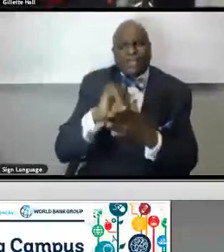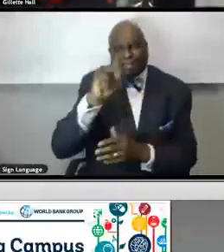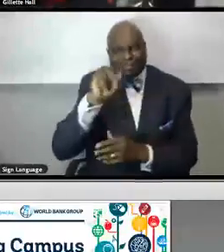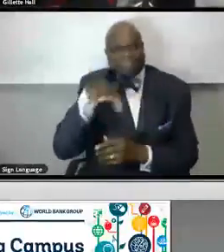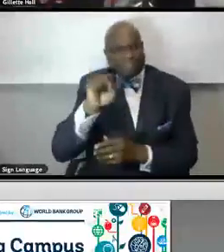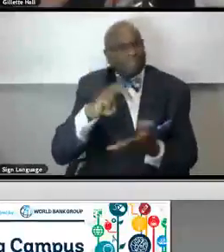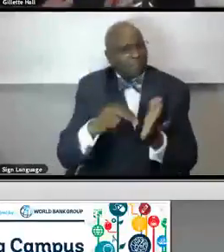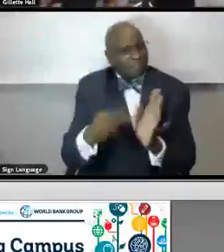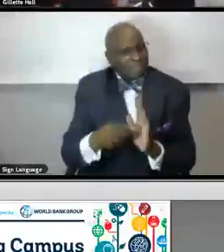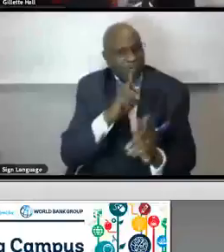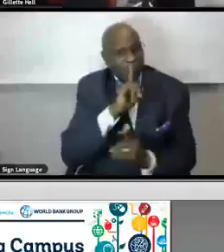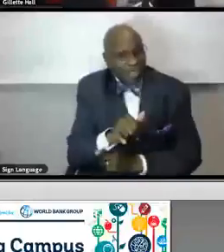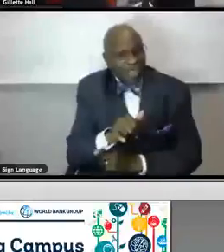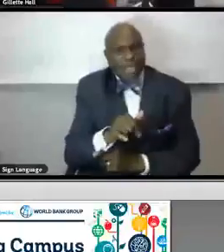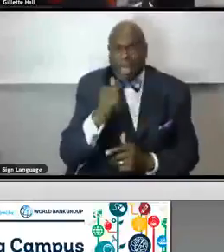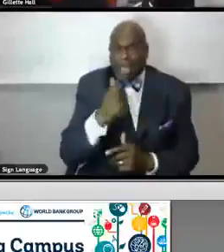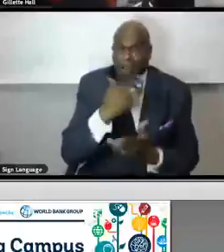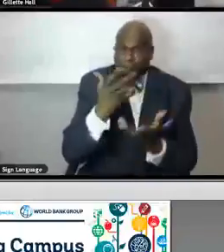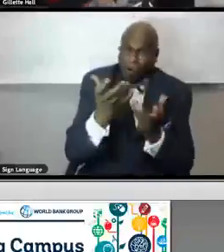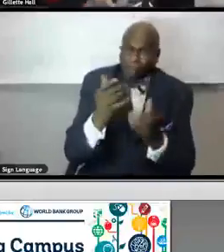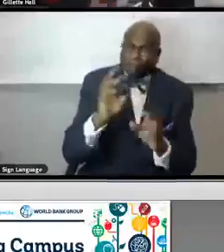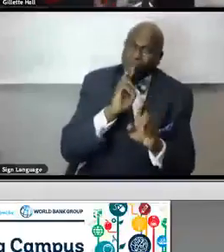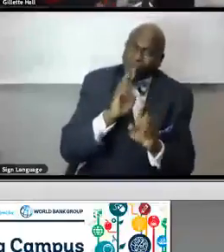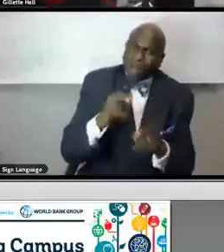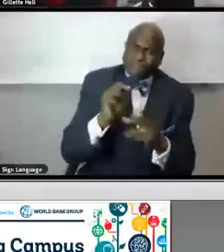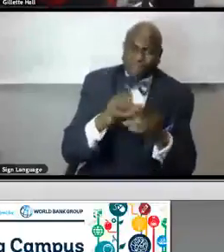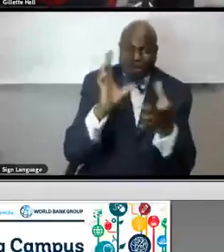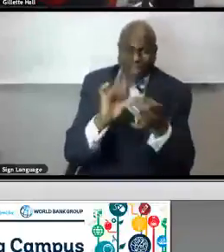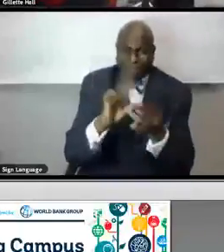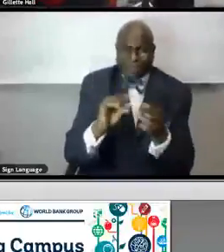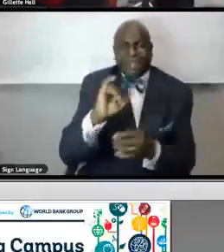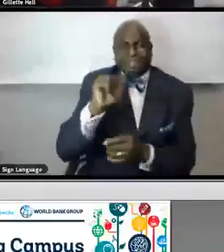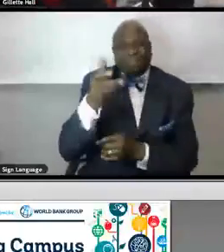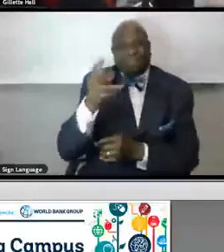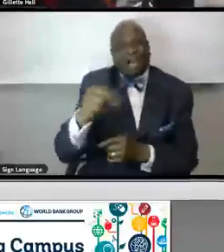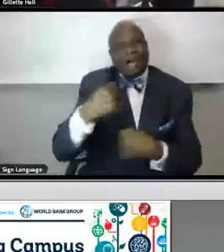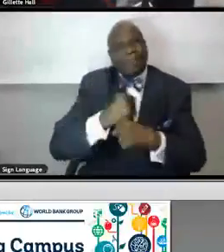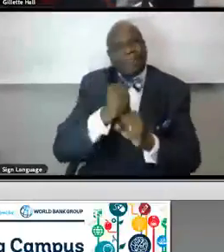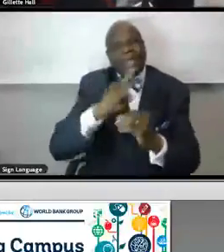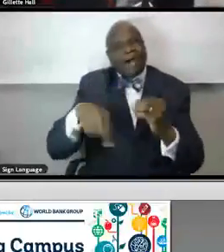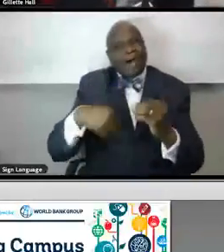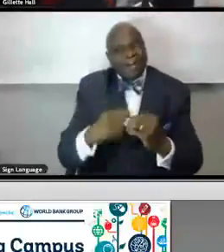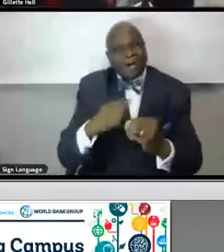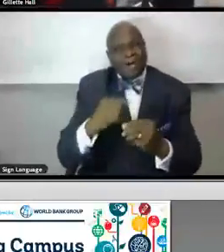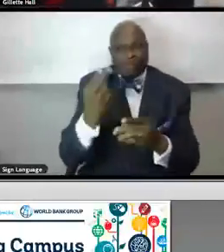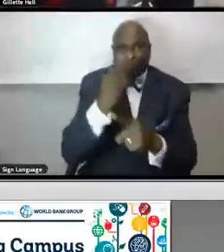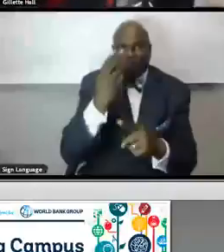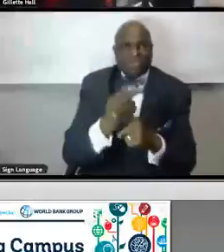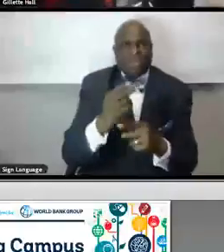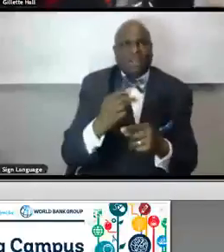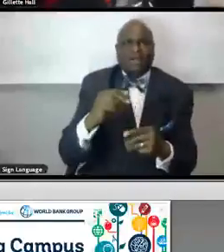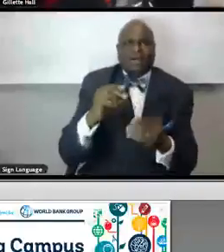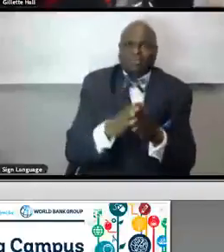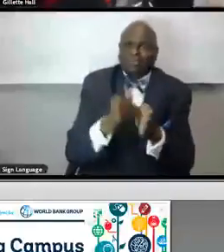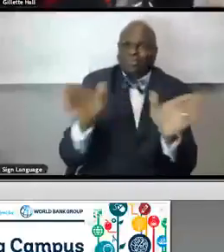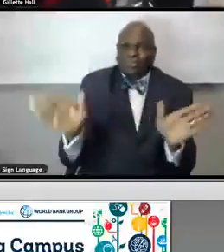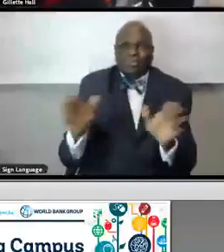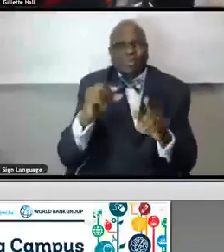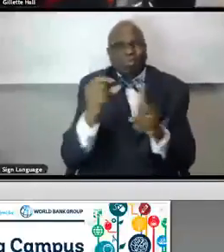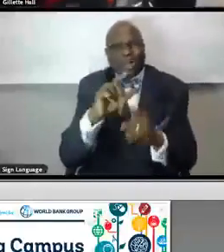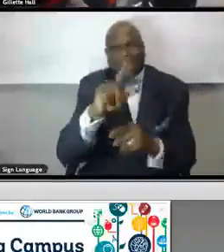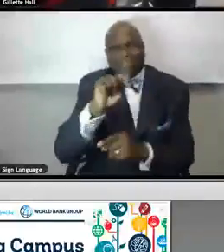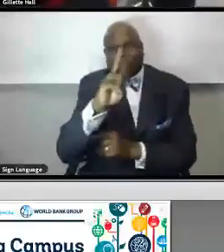indigenous. I also just want to respond to a comment that John made about using pejorative terms like